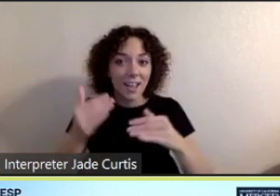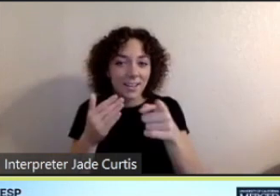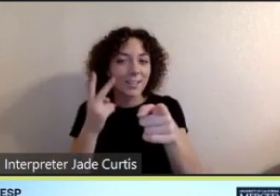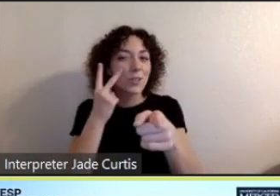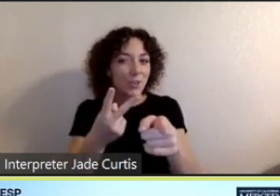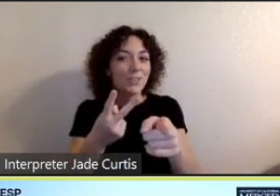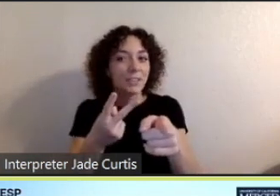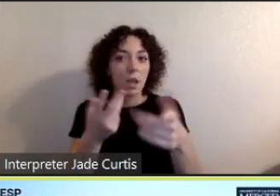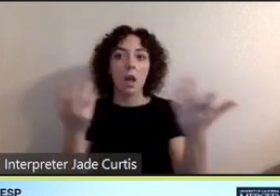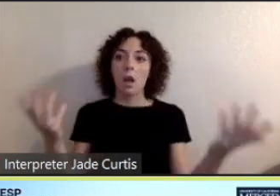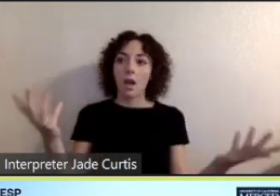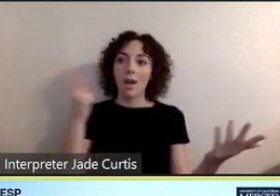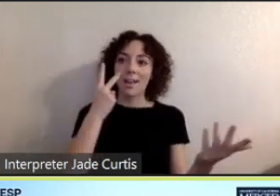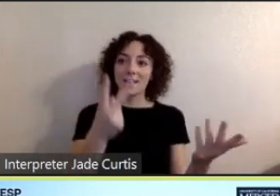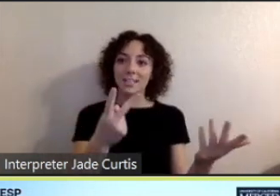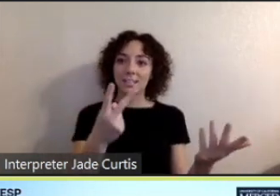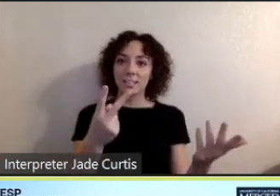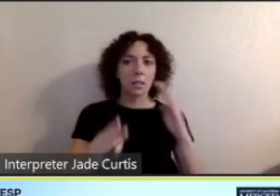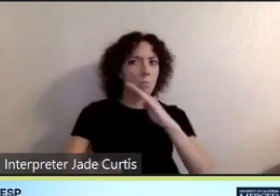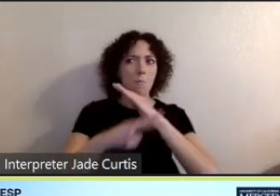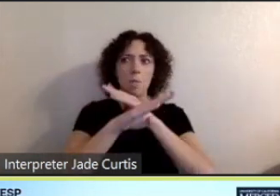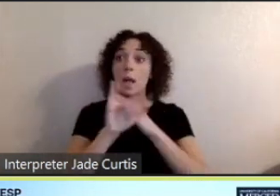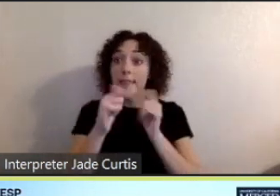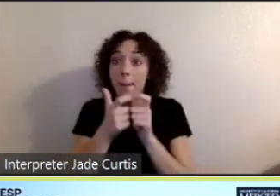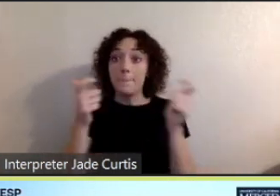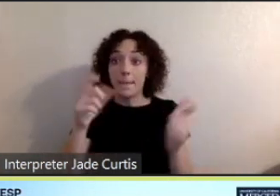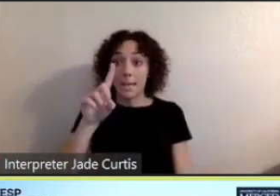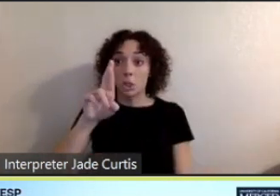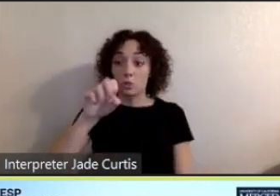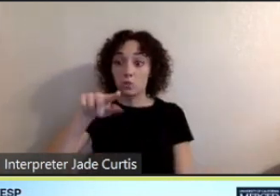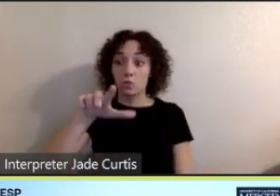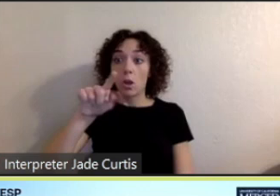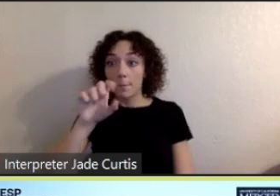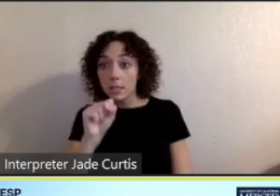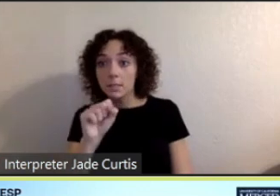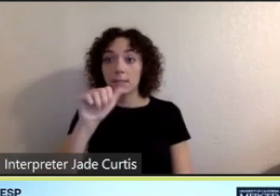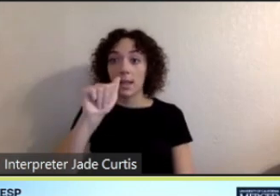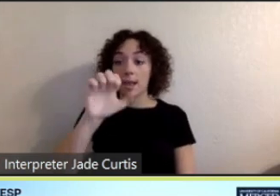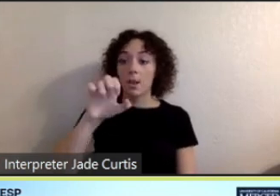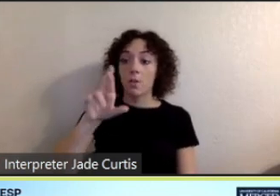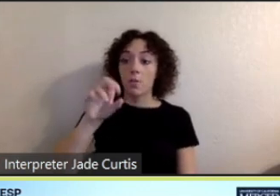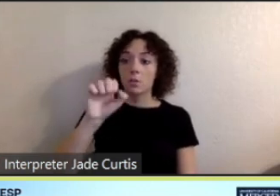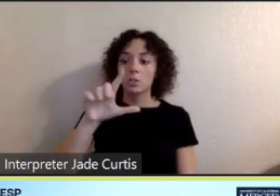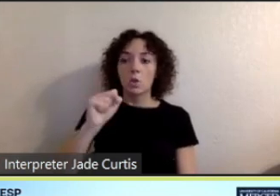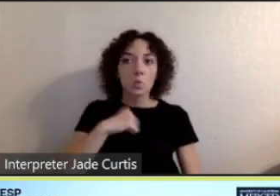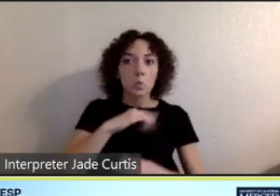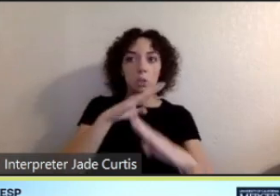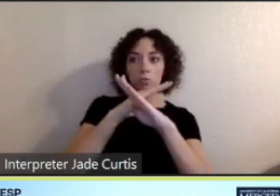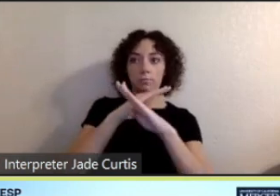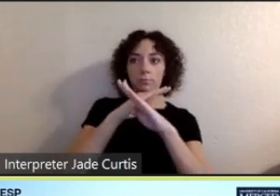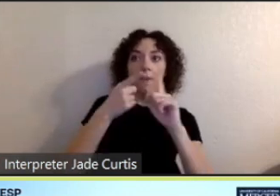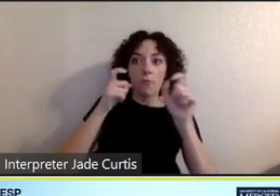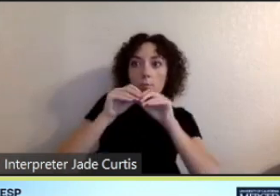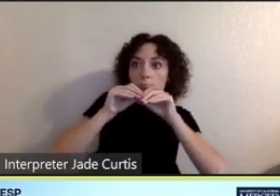All of a sudden, we have blocked those large droplets and aerosols from getting out into the air. And now they can